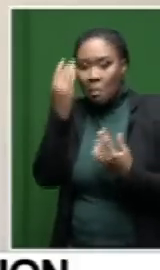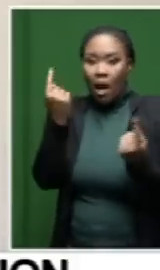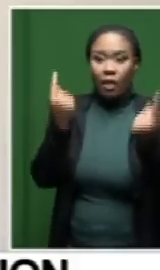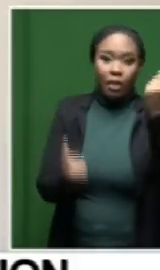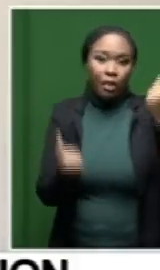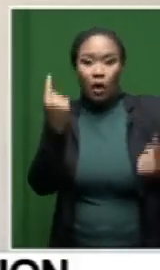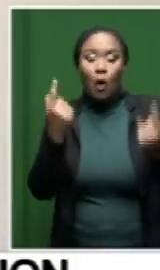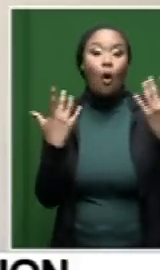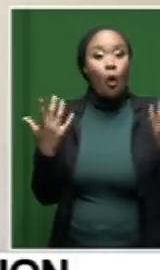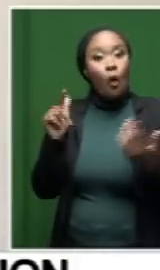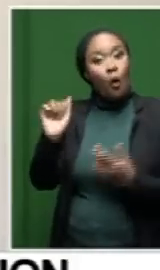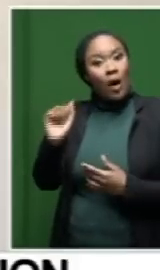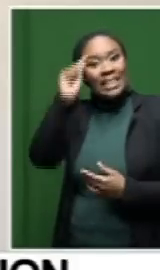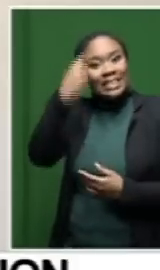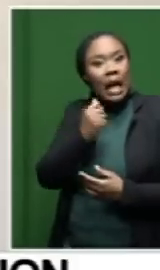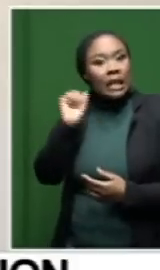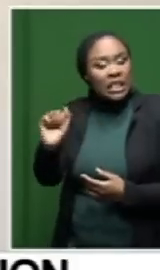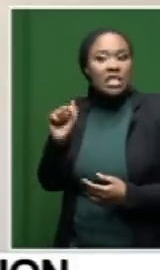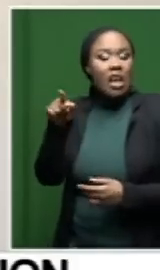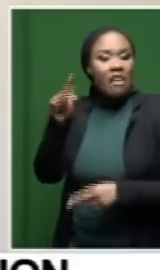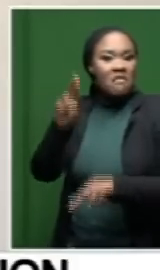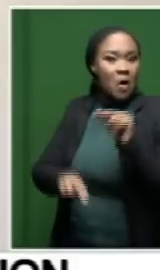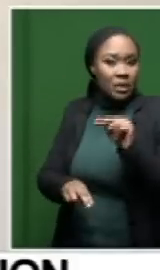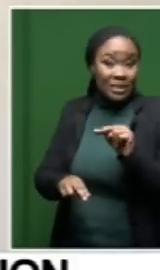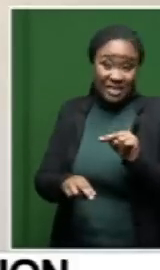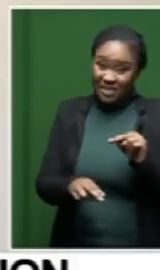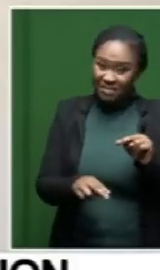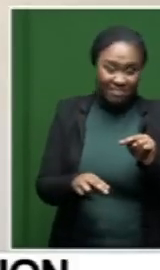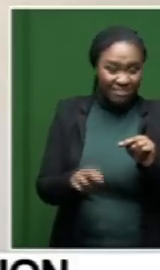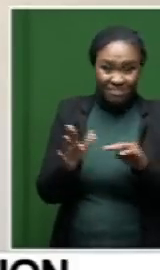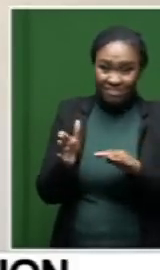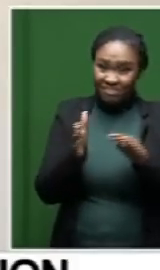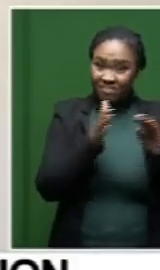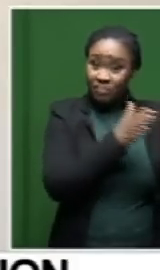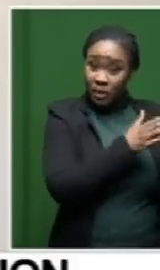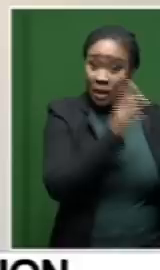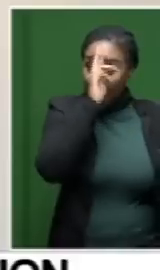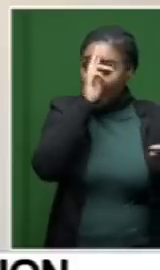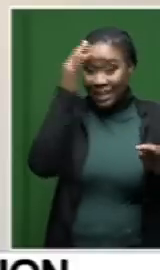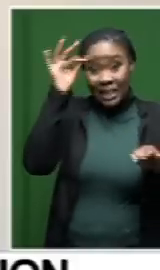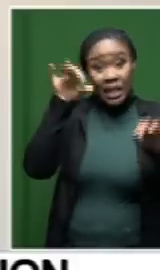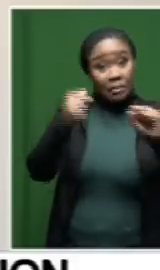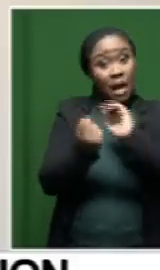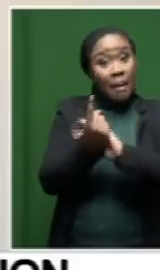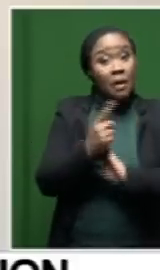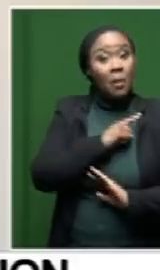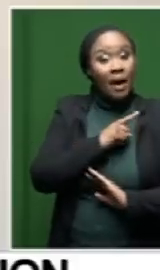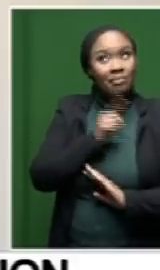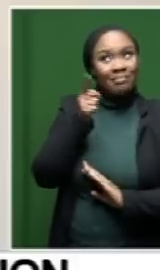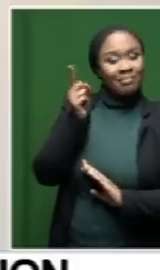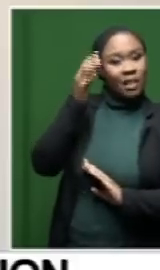Zuma's son. If we don't learn the broader lesson that capture is enabled when those people that are in